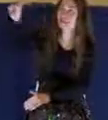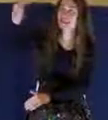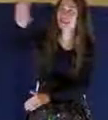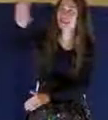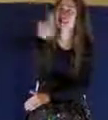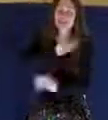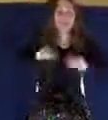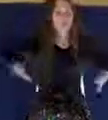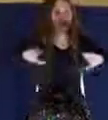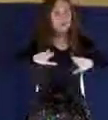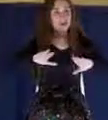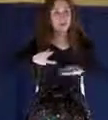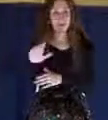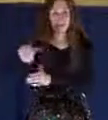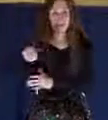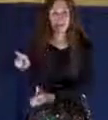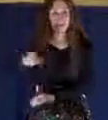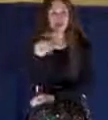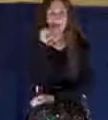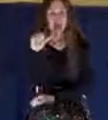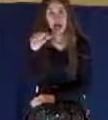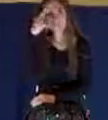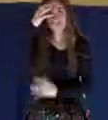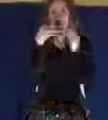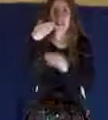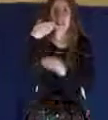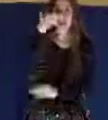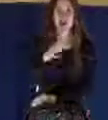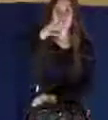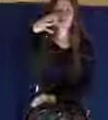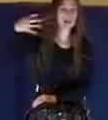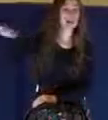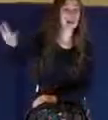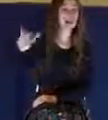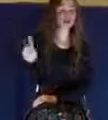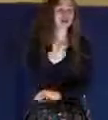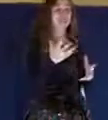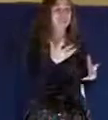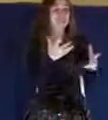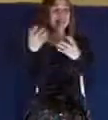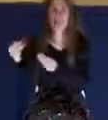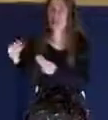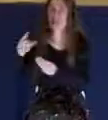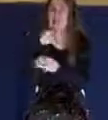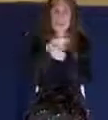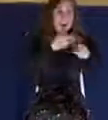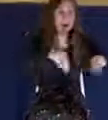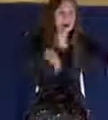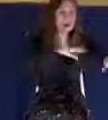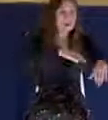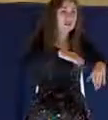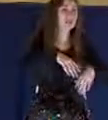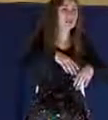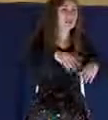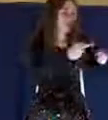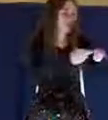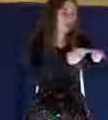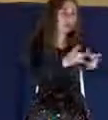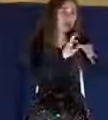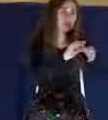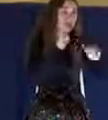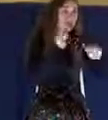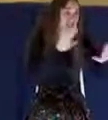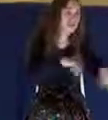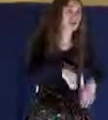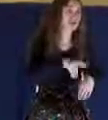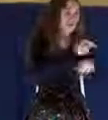He just left the promised land, the place of blessing, the place that the tabernacle was located, the place of God's presence. And